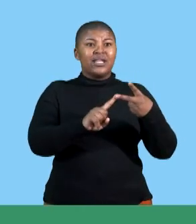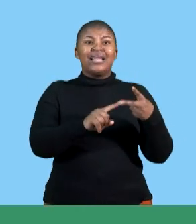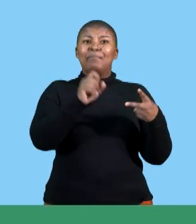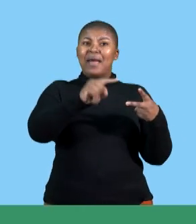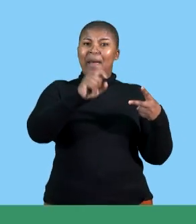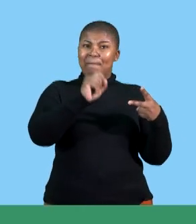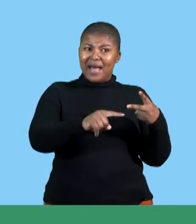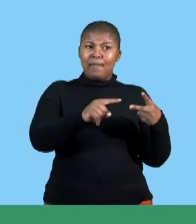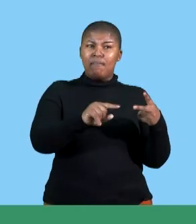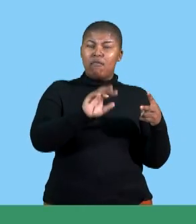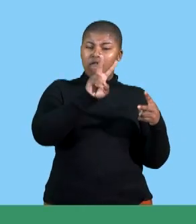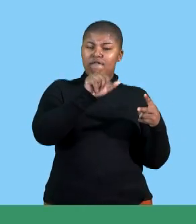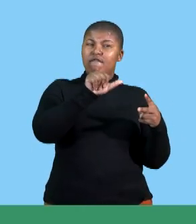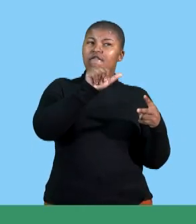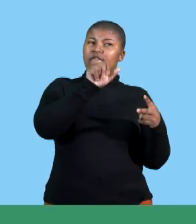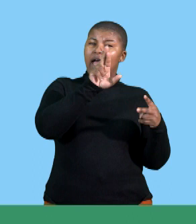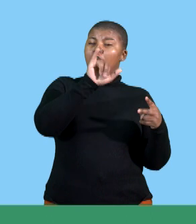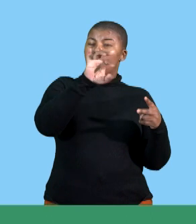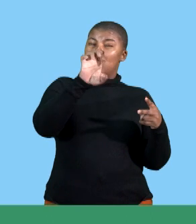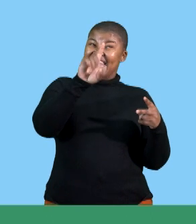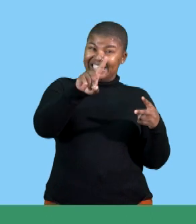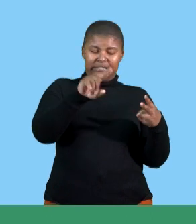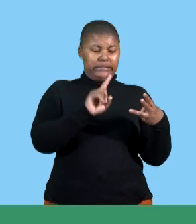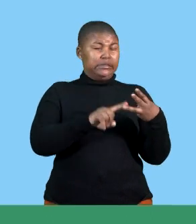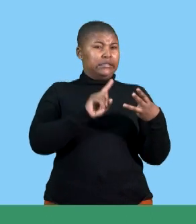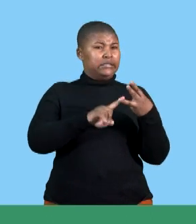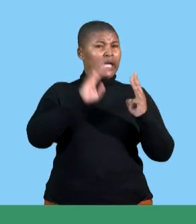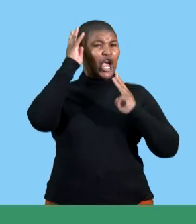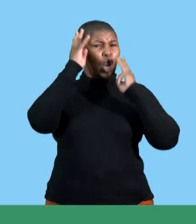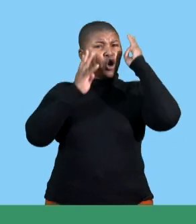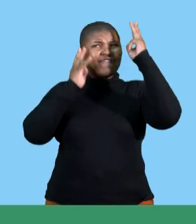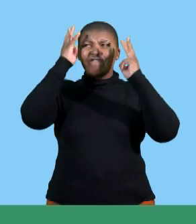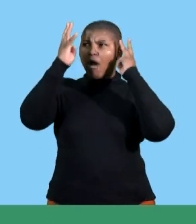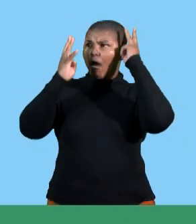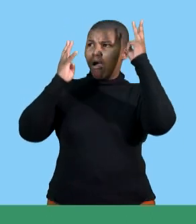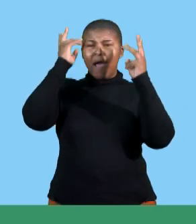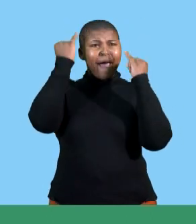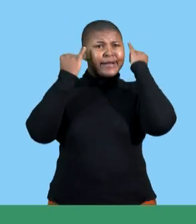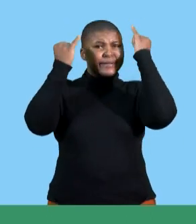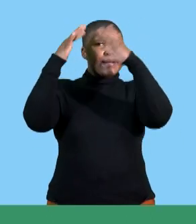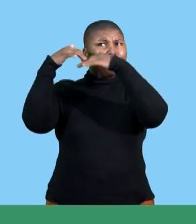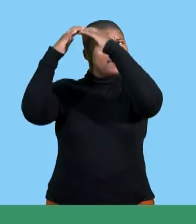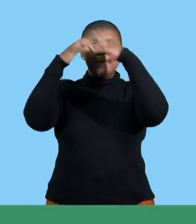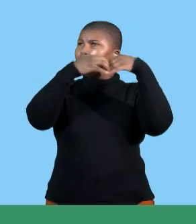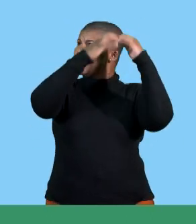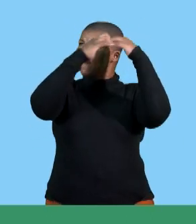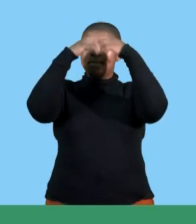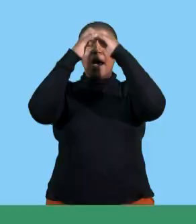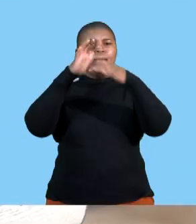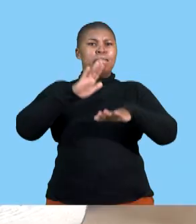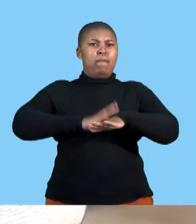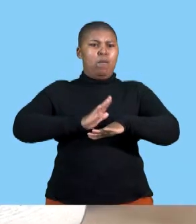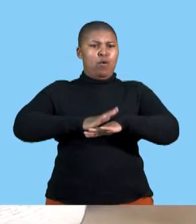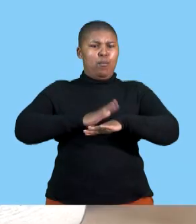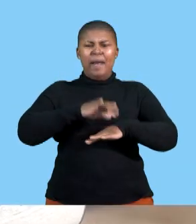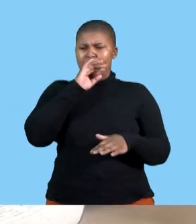Number three, innovative ideas. So what is that? Innovatively, meaning you're coming up with fresh ideas,